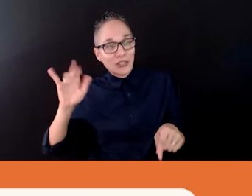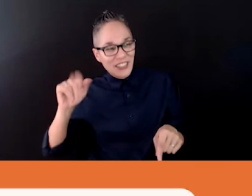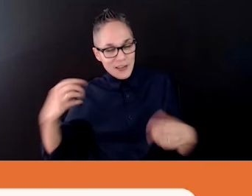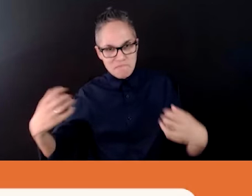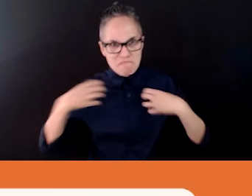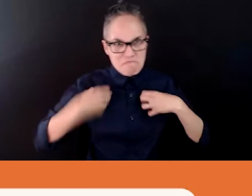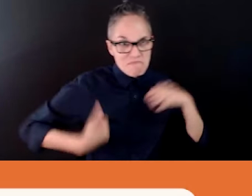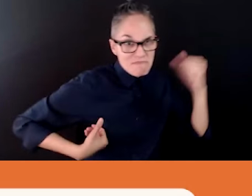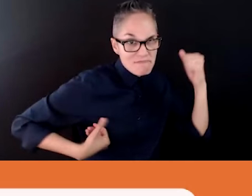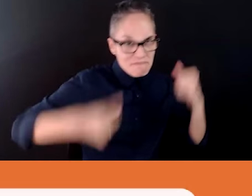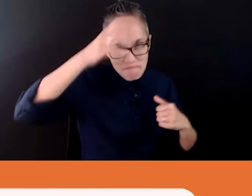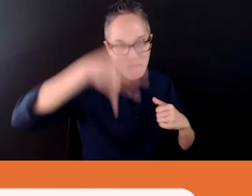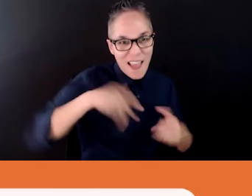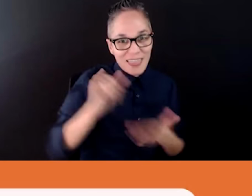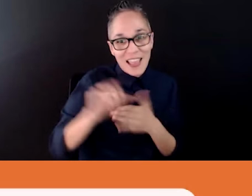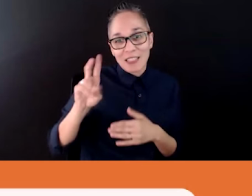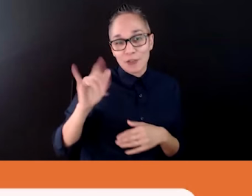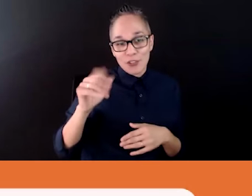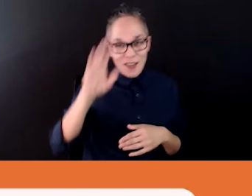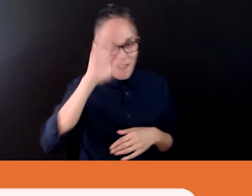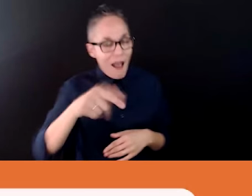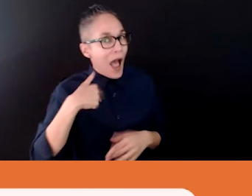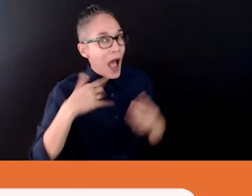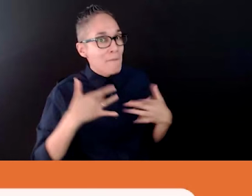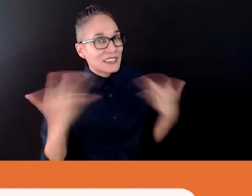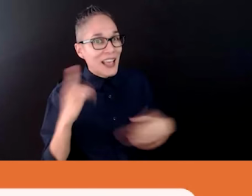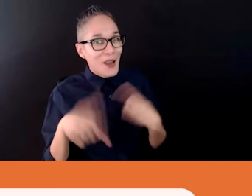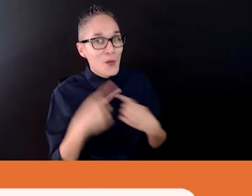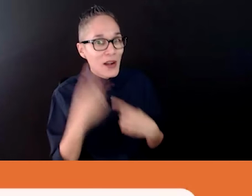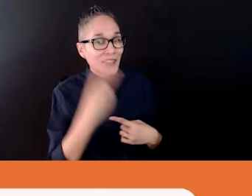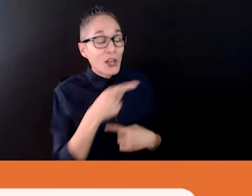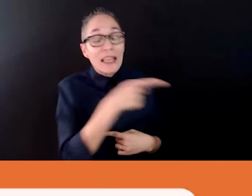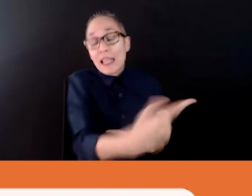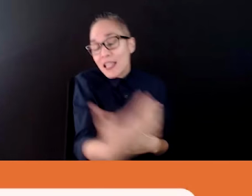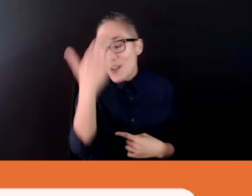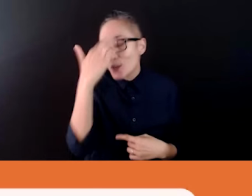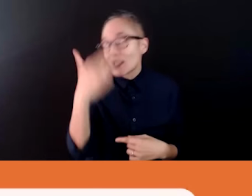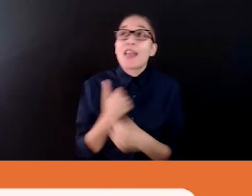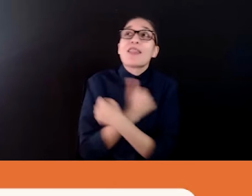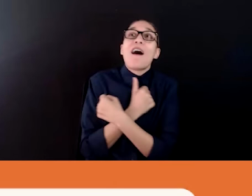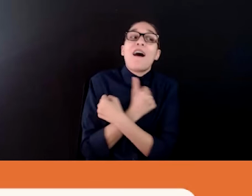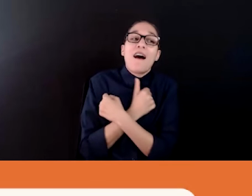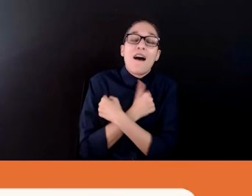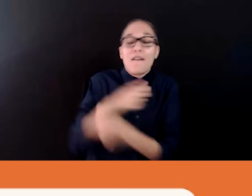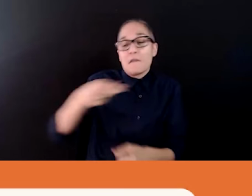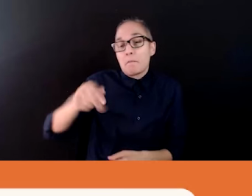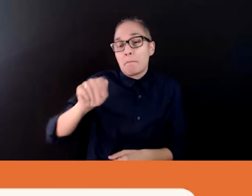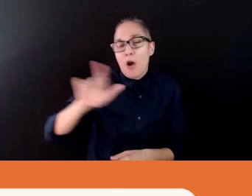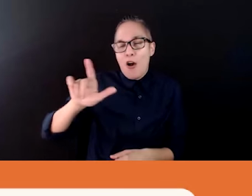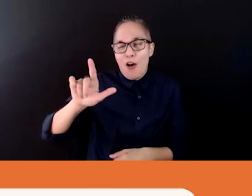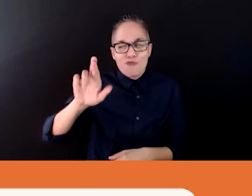guys have no idea how excited I was when I saw this, because he knows I love, love, love Paul Rudd. So.